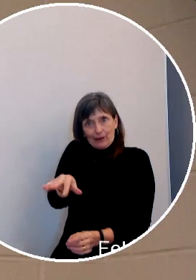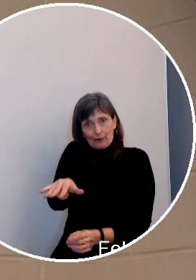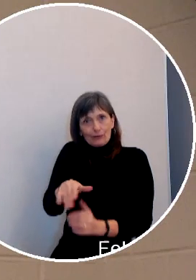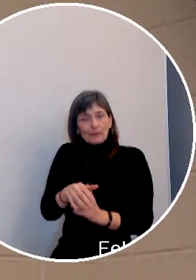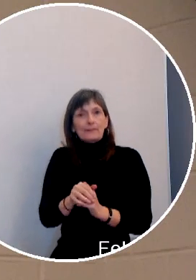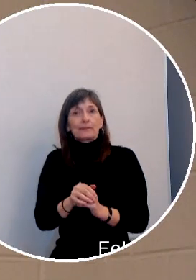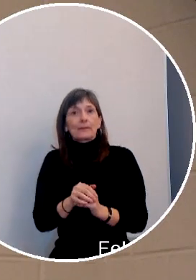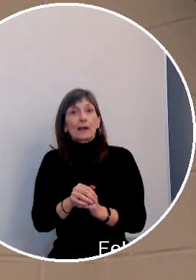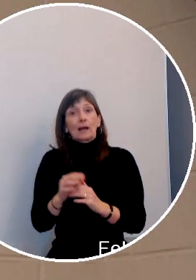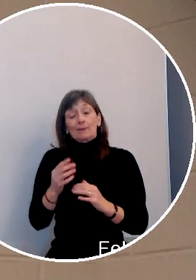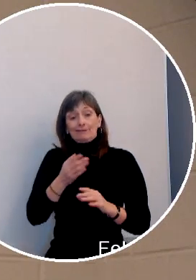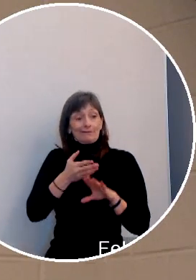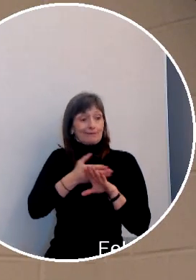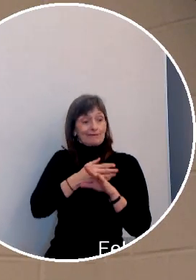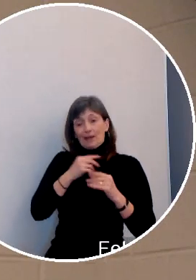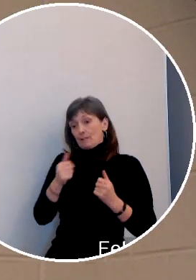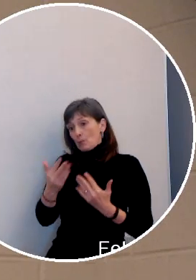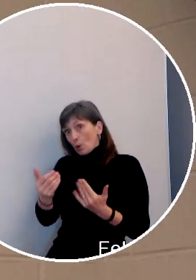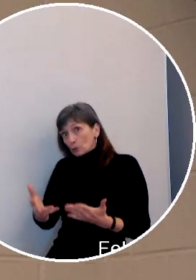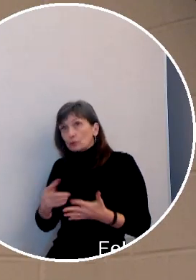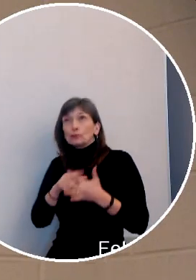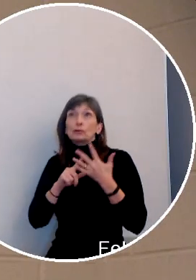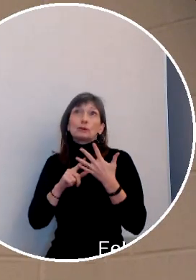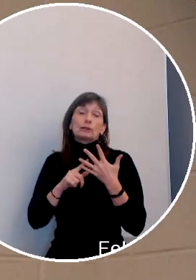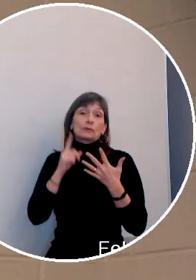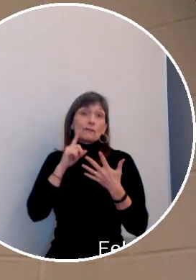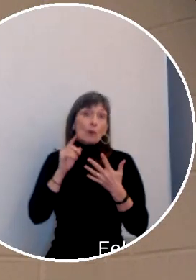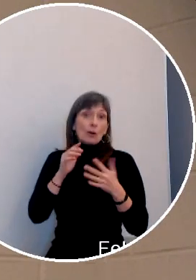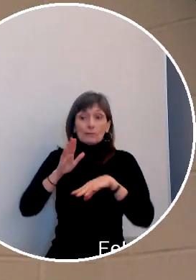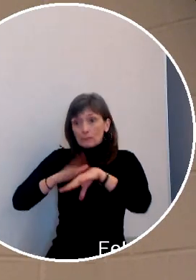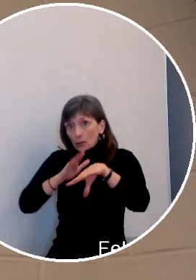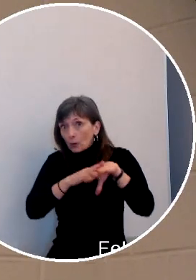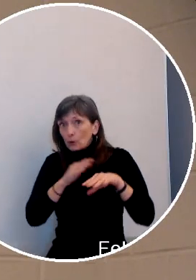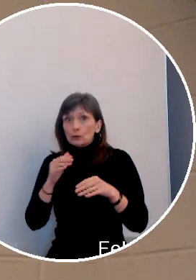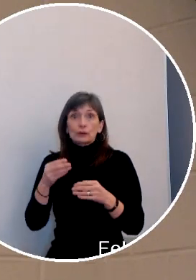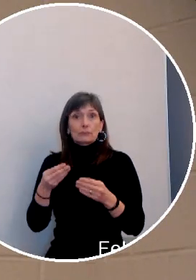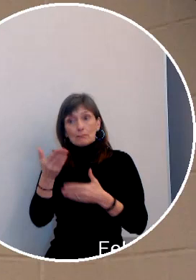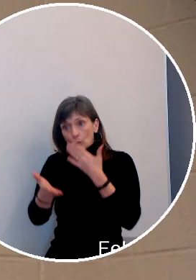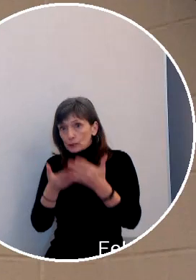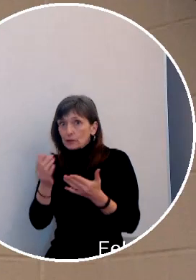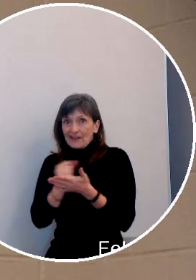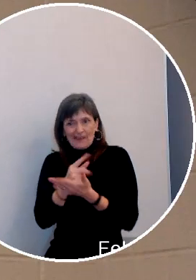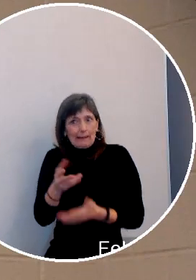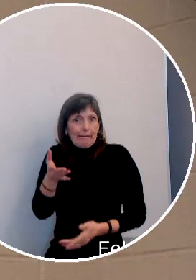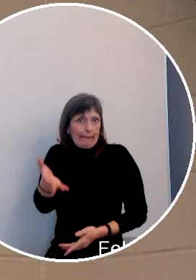the proposals for the notices of motion that were tabled.